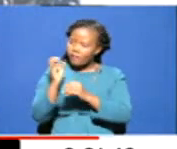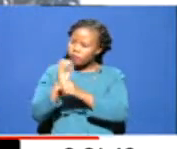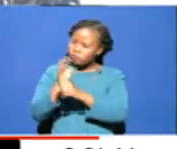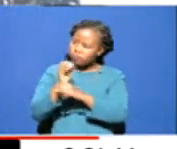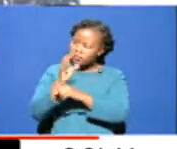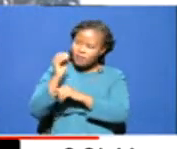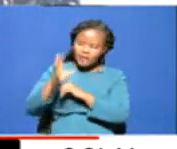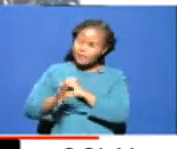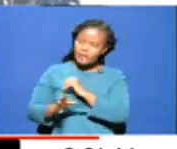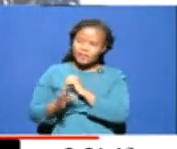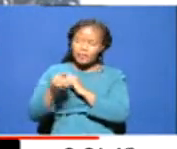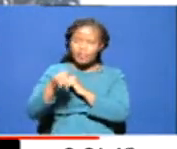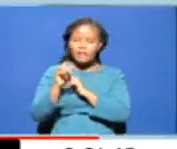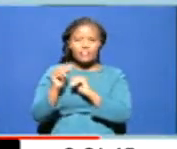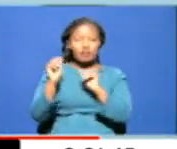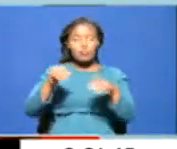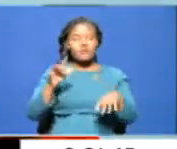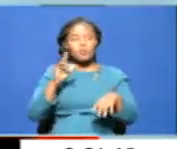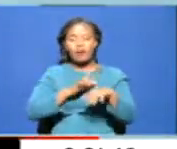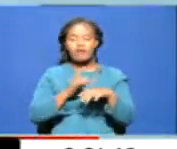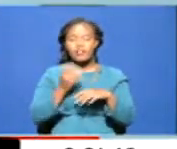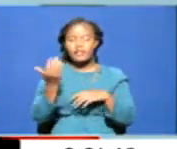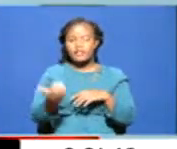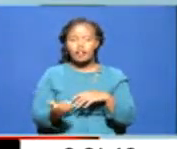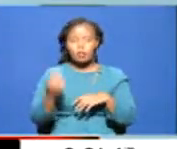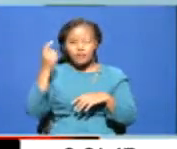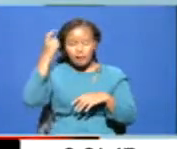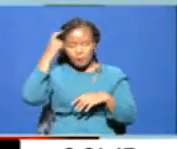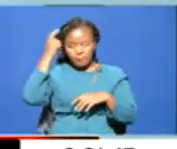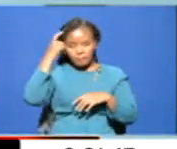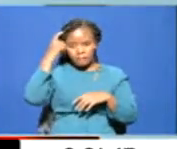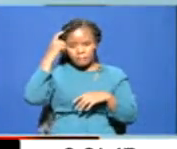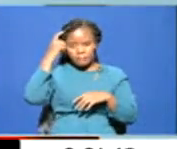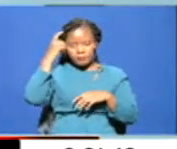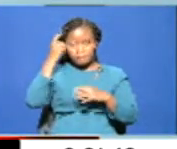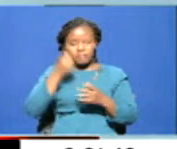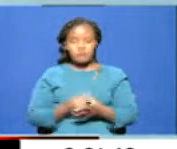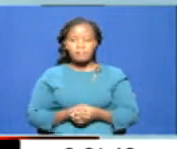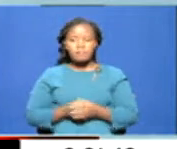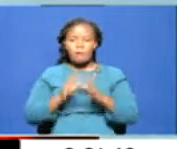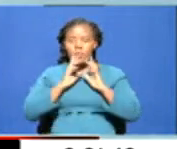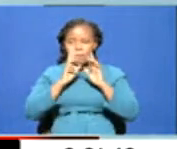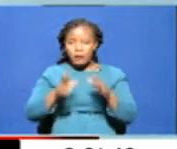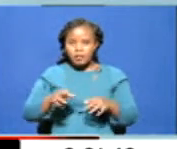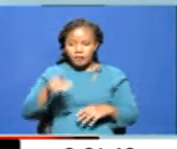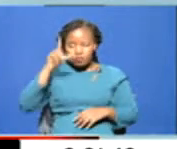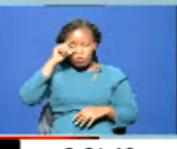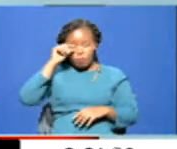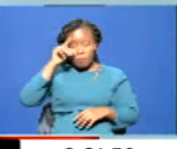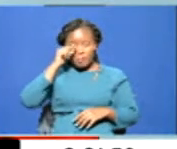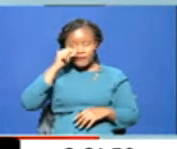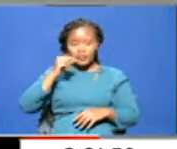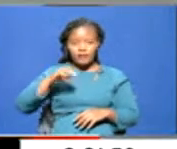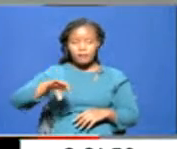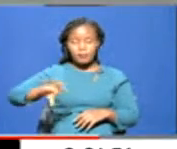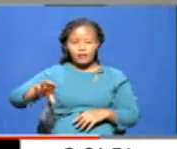kitu inezaenda ikadhiri hata mtoto kiakili. Juni Karisa Mbele from Mombasa County for the Prime